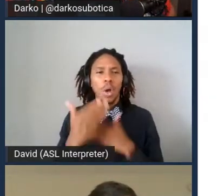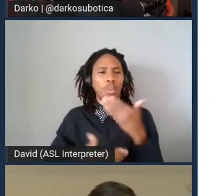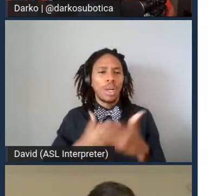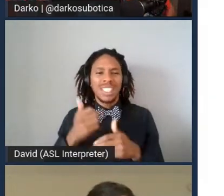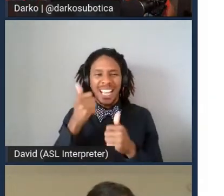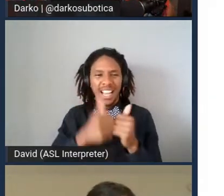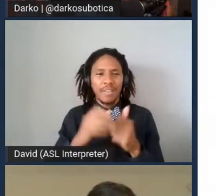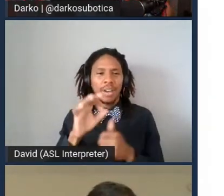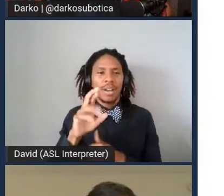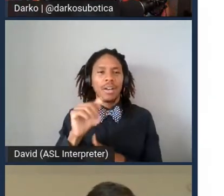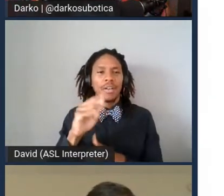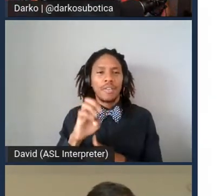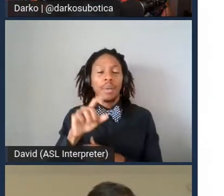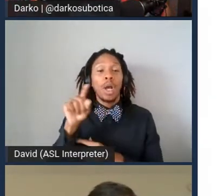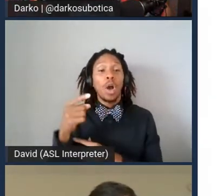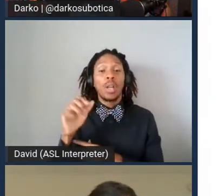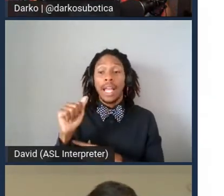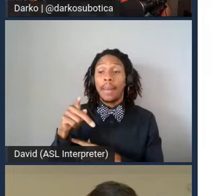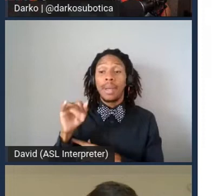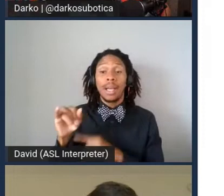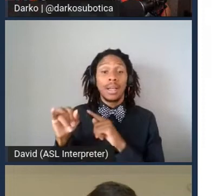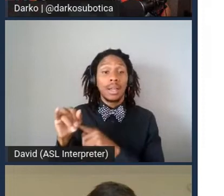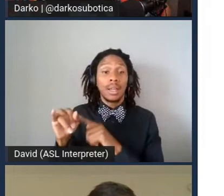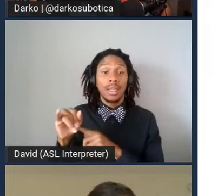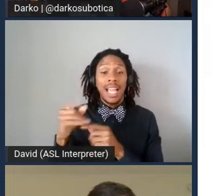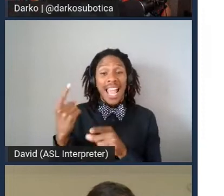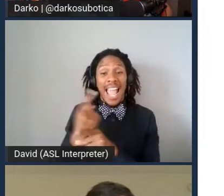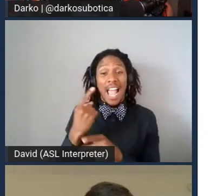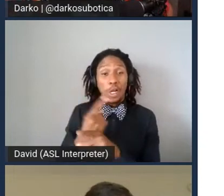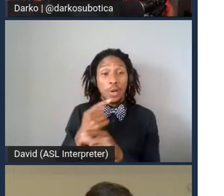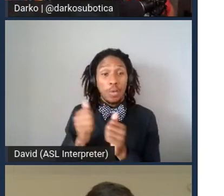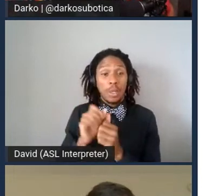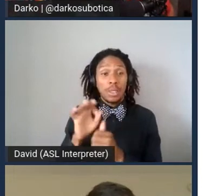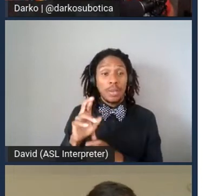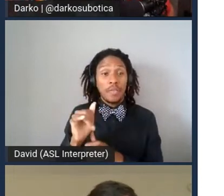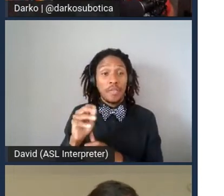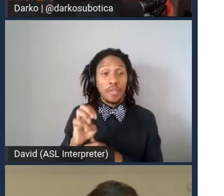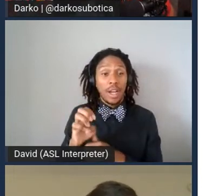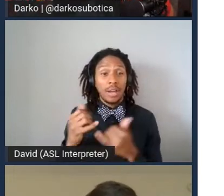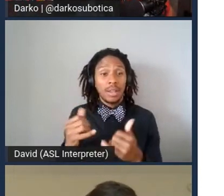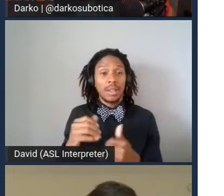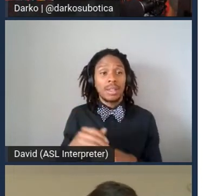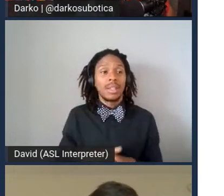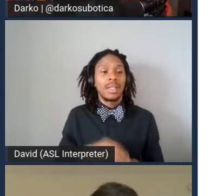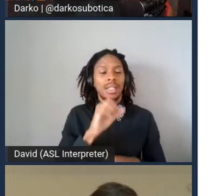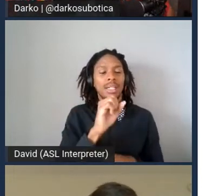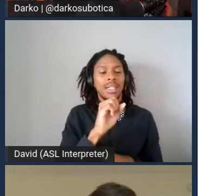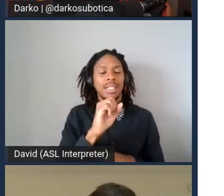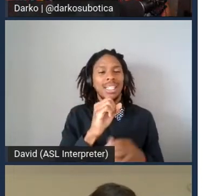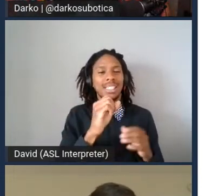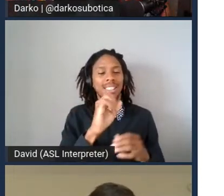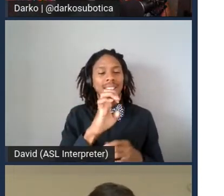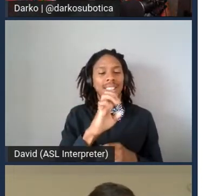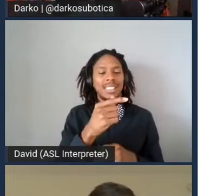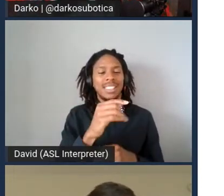The only API that is frame accurate currently is the segment detection API, but we will process all